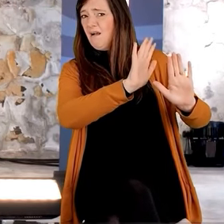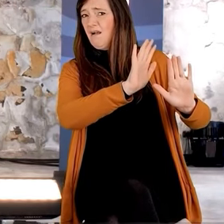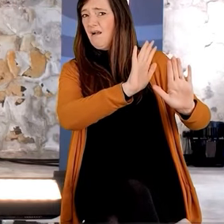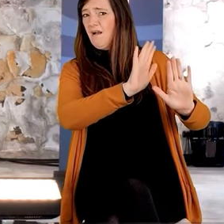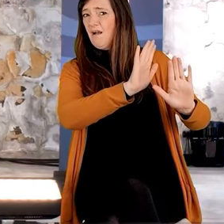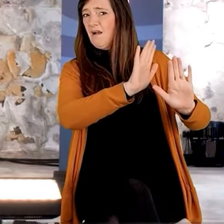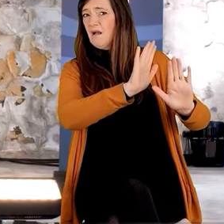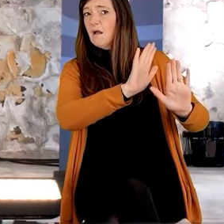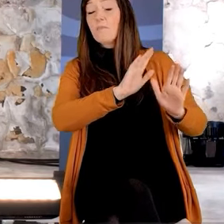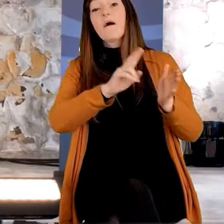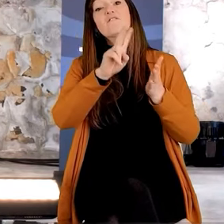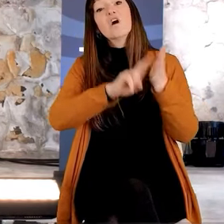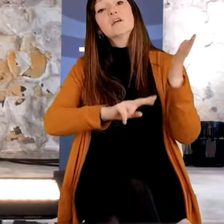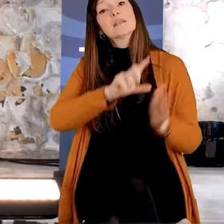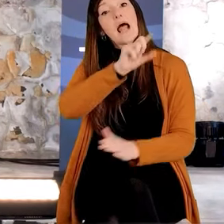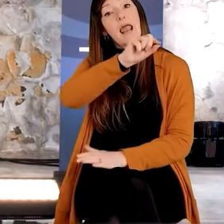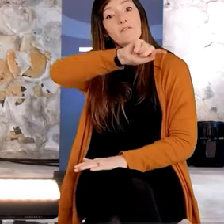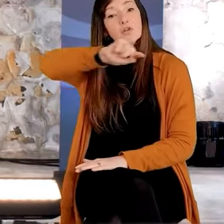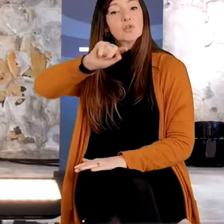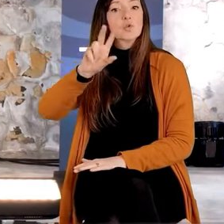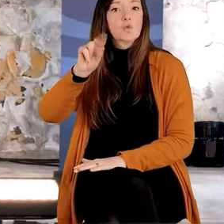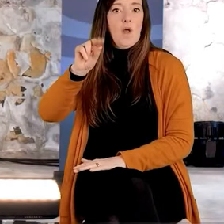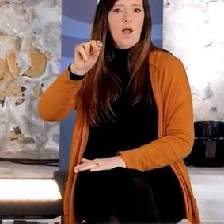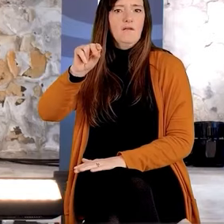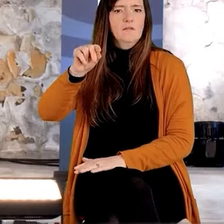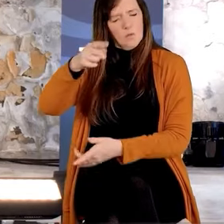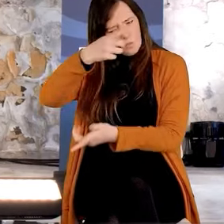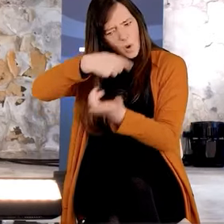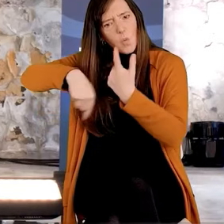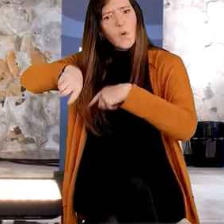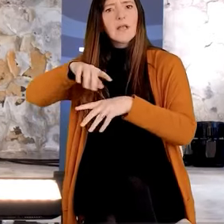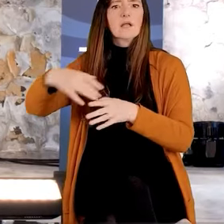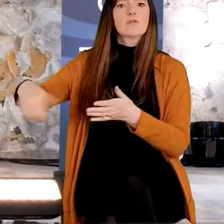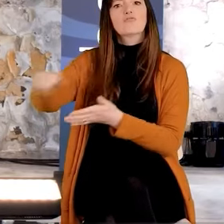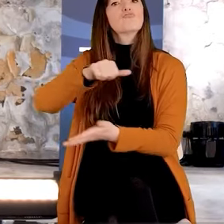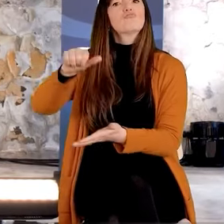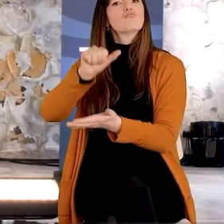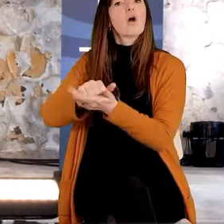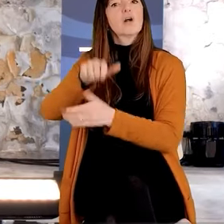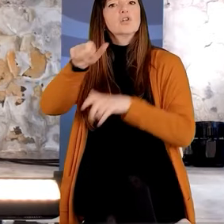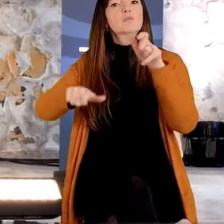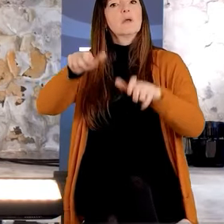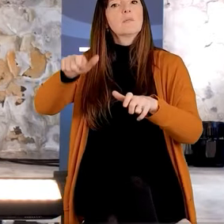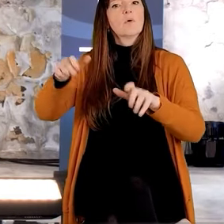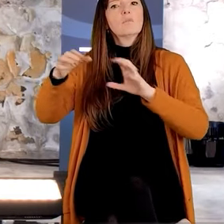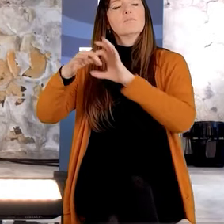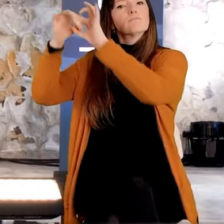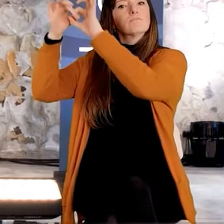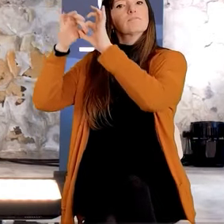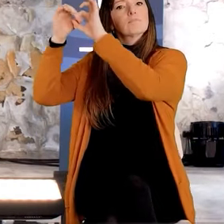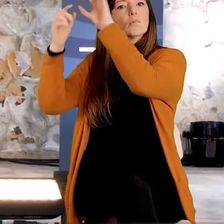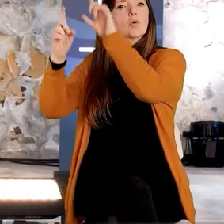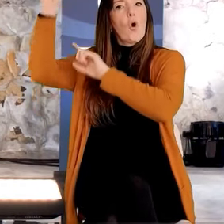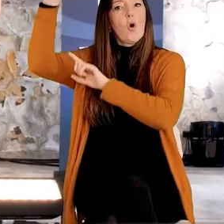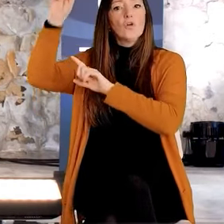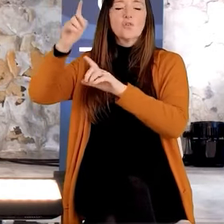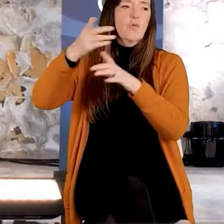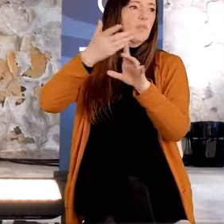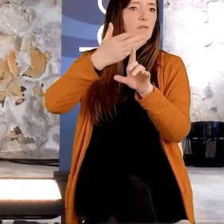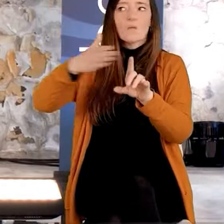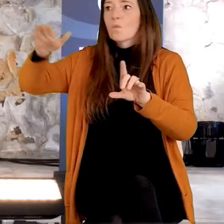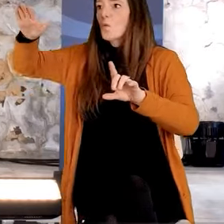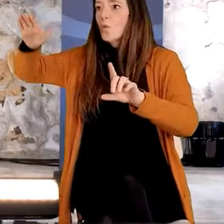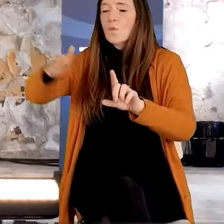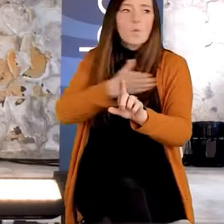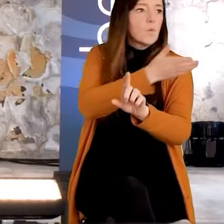awful people out there. But no, verses 11 and 12, we righteous people, we're going to enjoy being with God. So there's